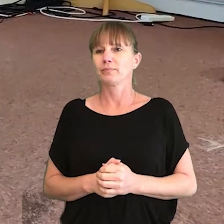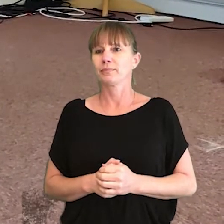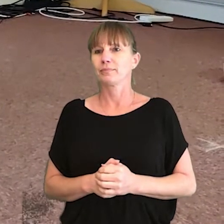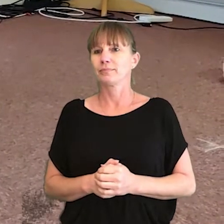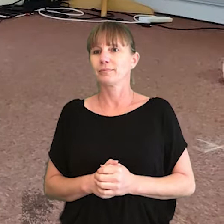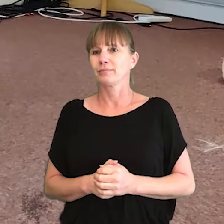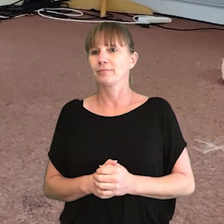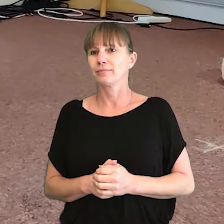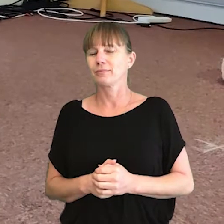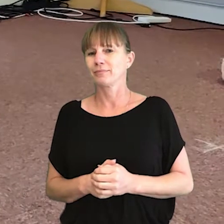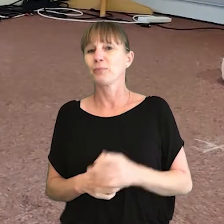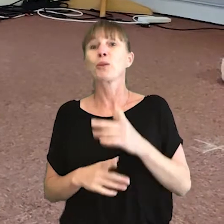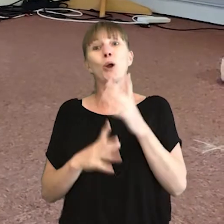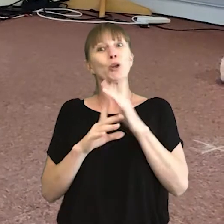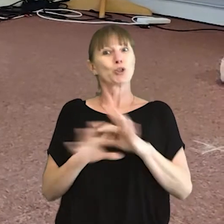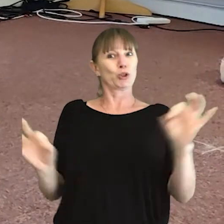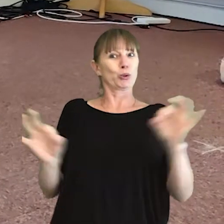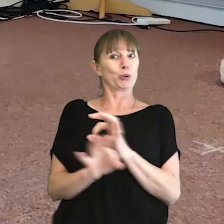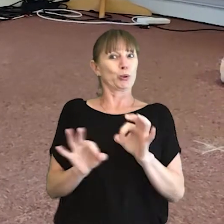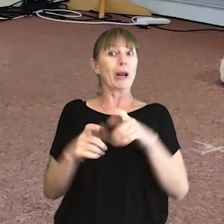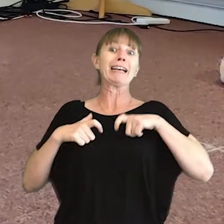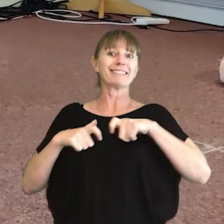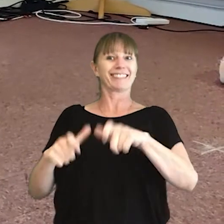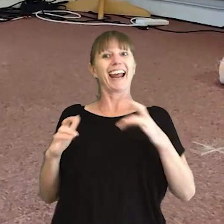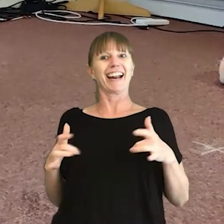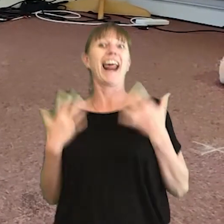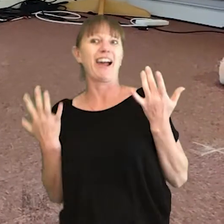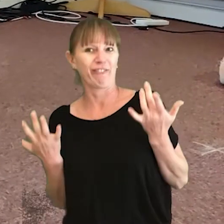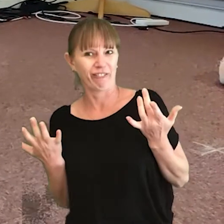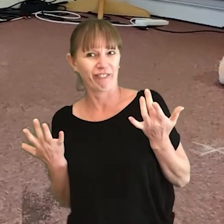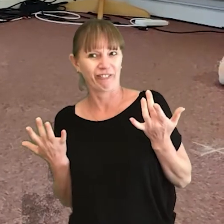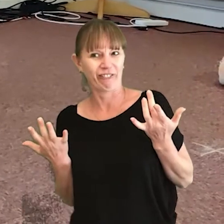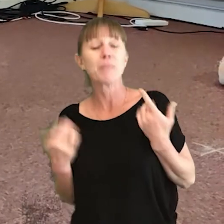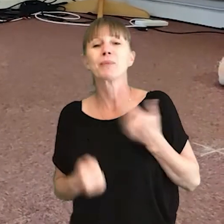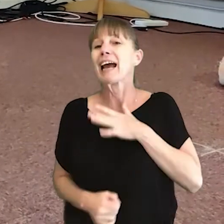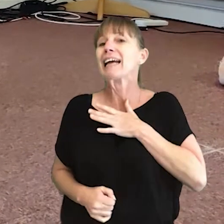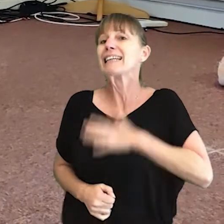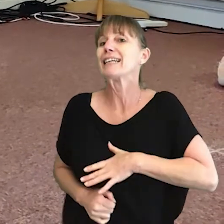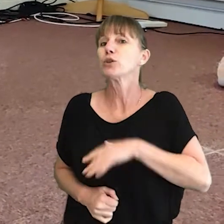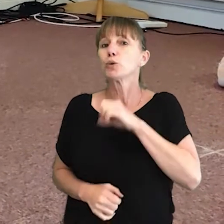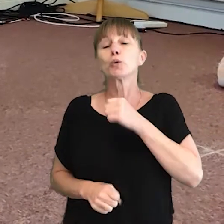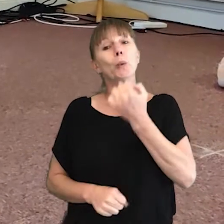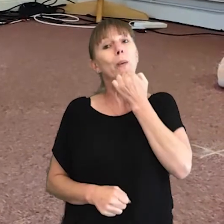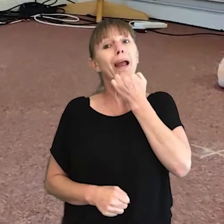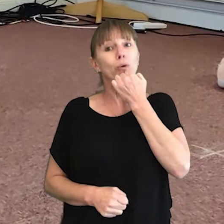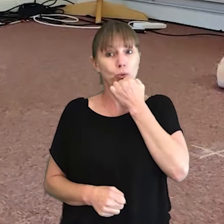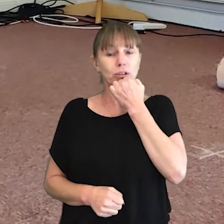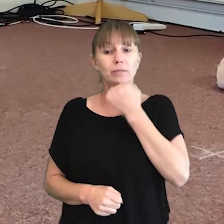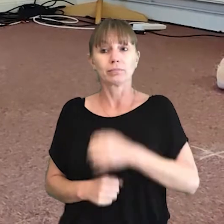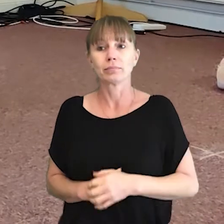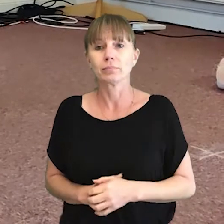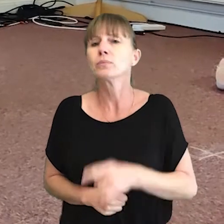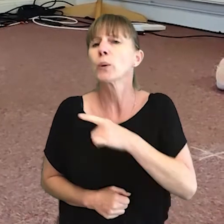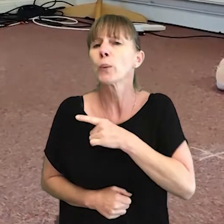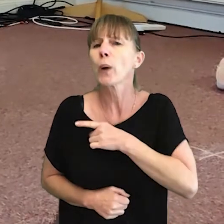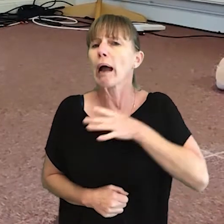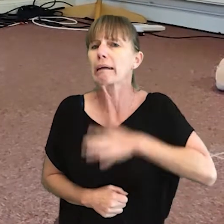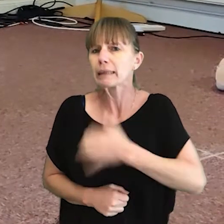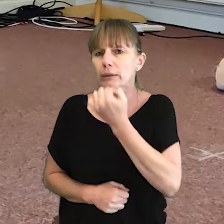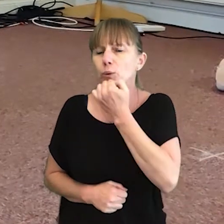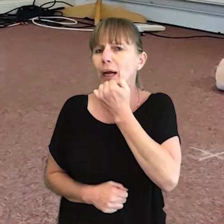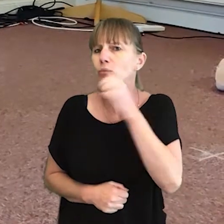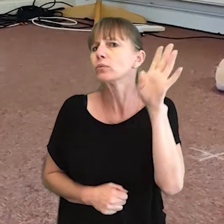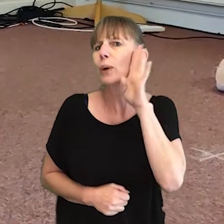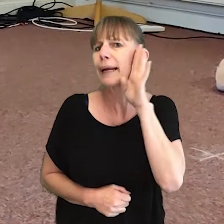The tune of staying alive. There is the tune of staying alive. I need you to count out loud. Why would I need you to count out